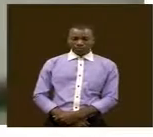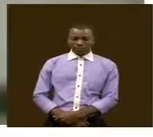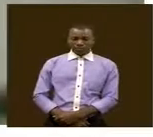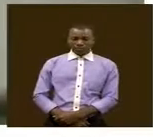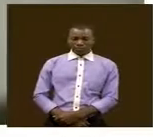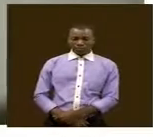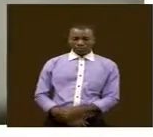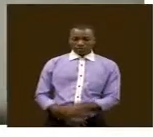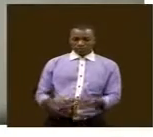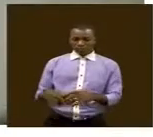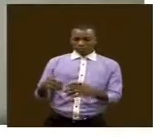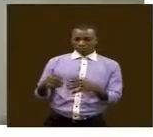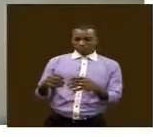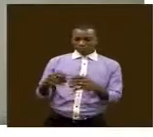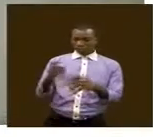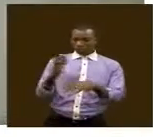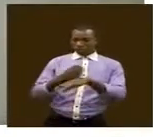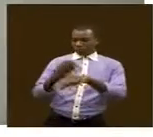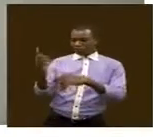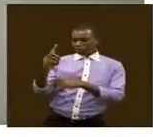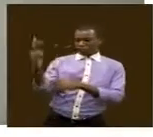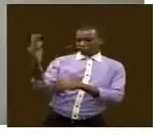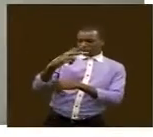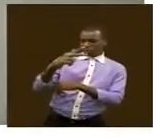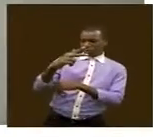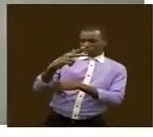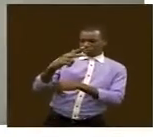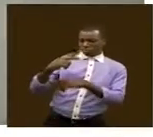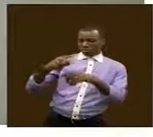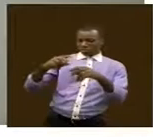They will hatch in 1 to 3 days depending on the temperature.